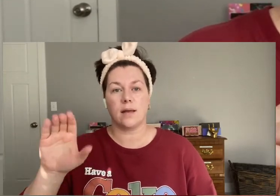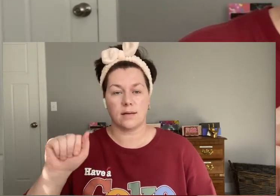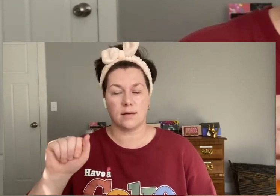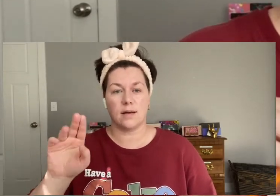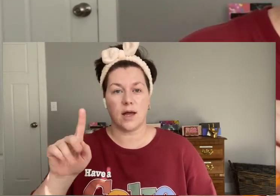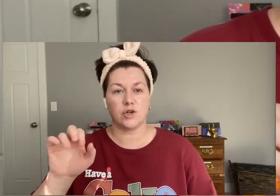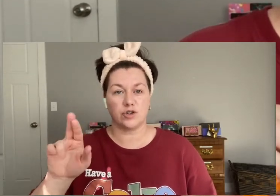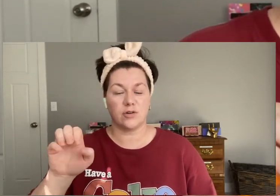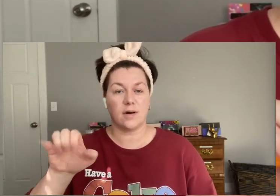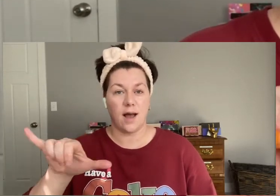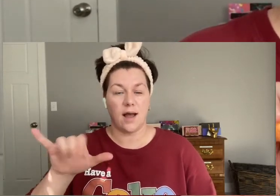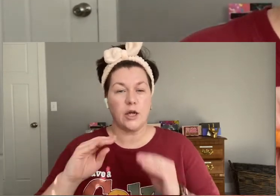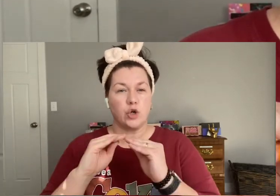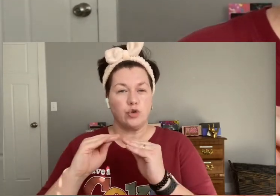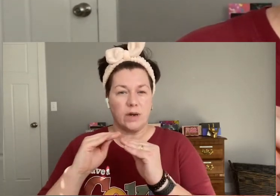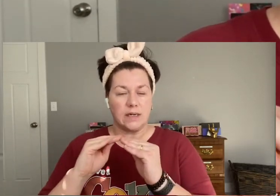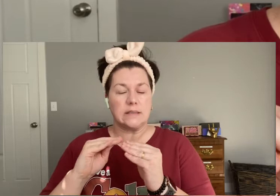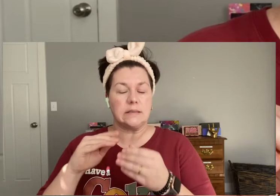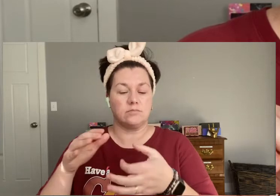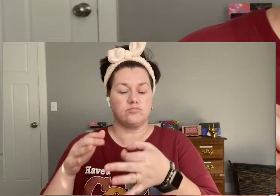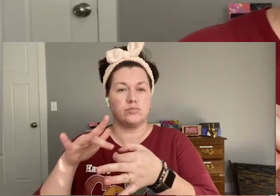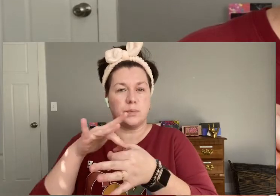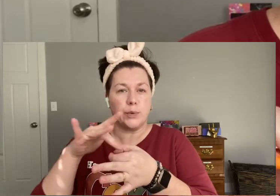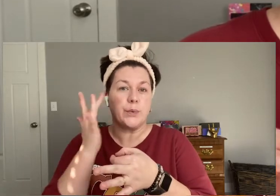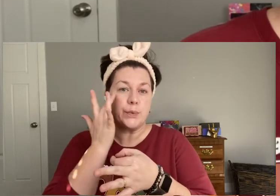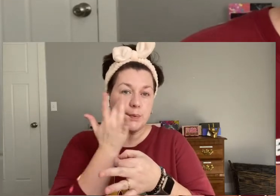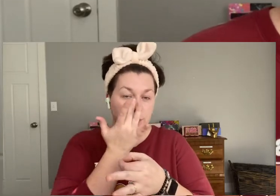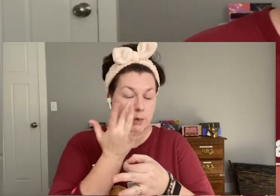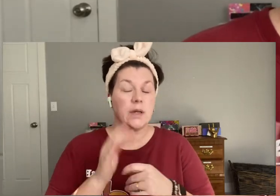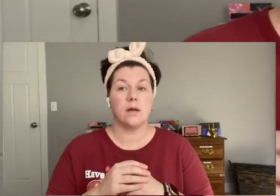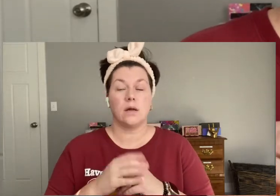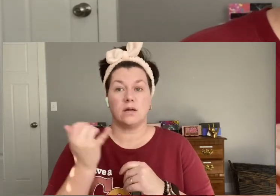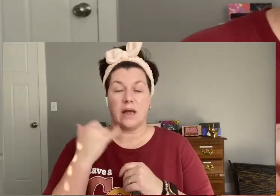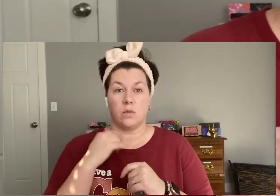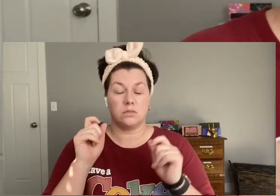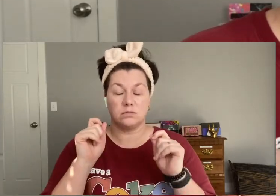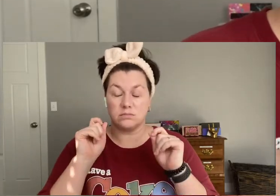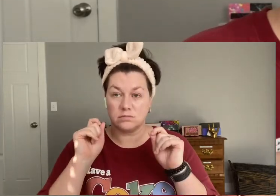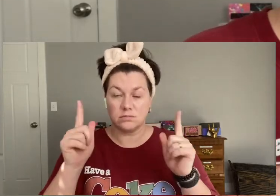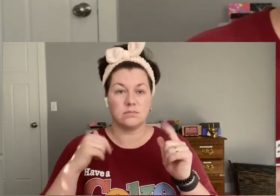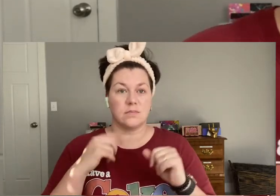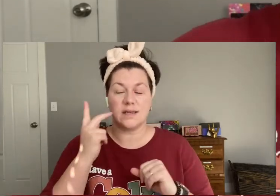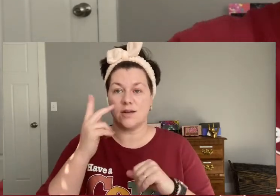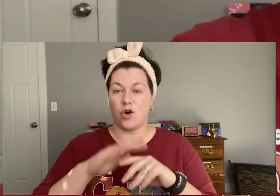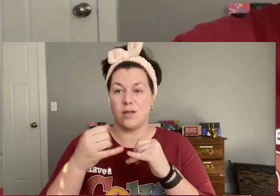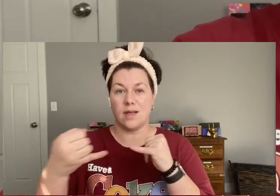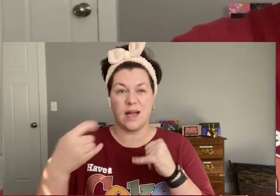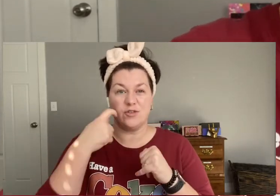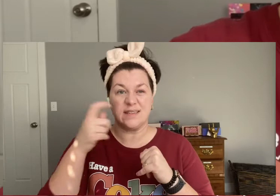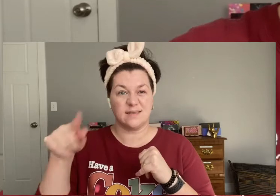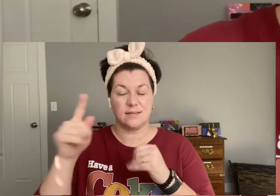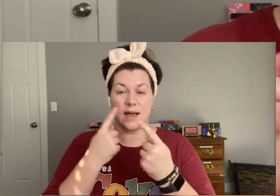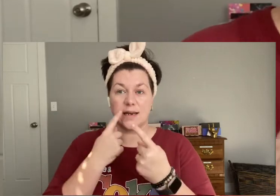the Becca Under Eye Corrector, which I just saw online that they are